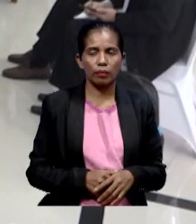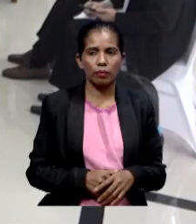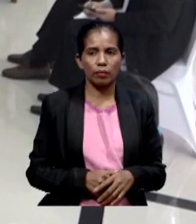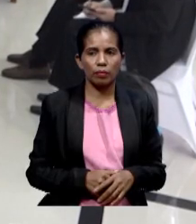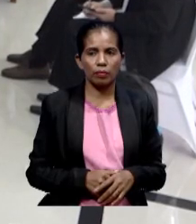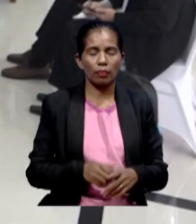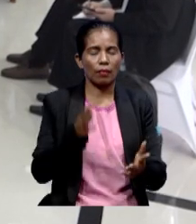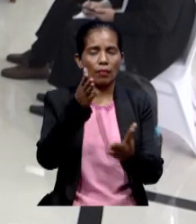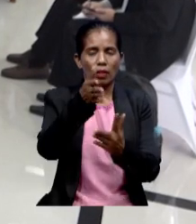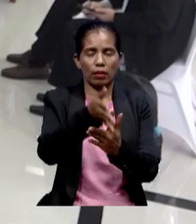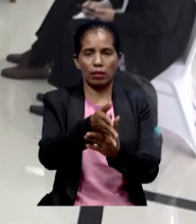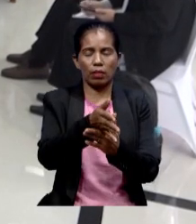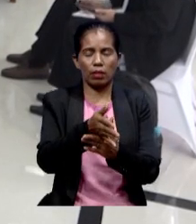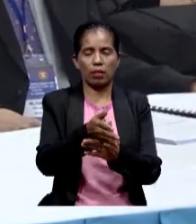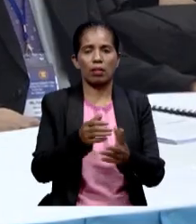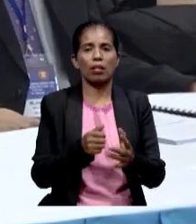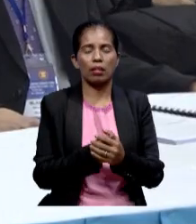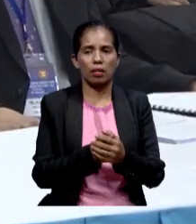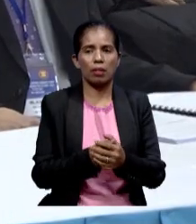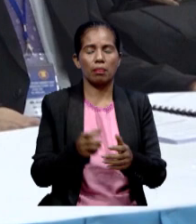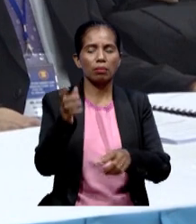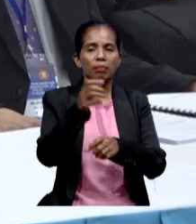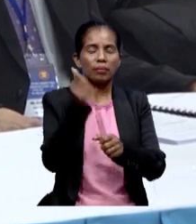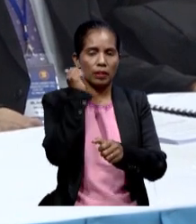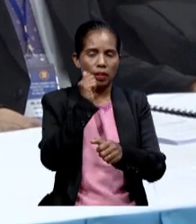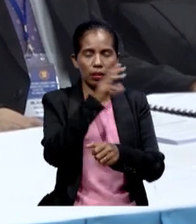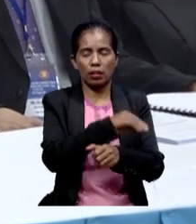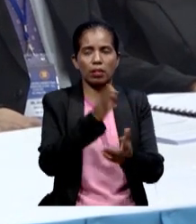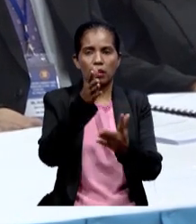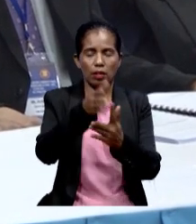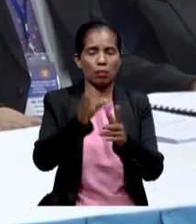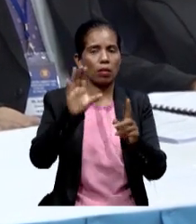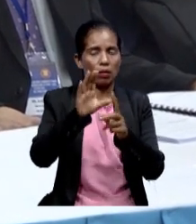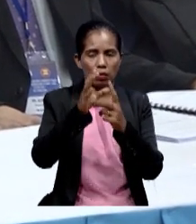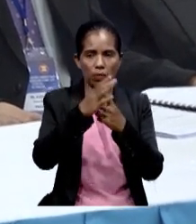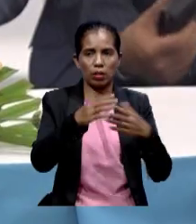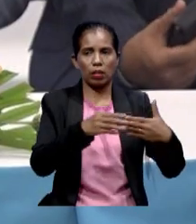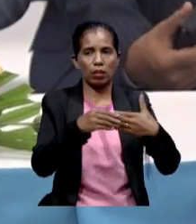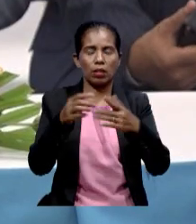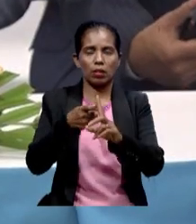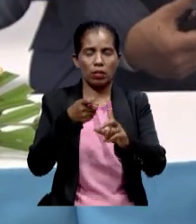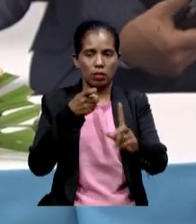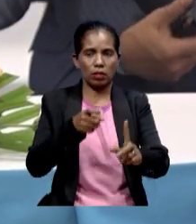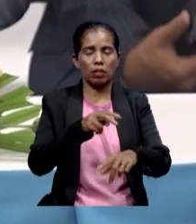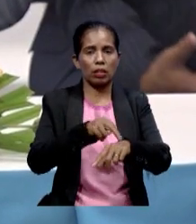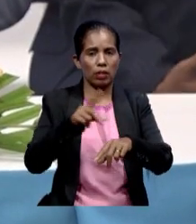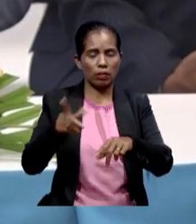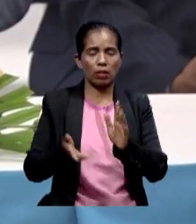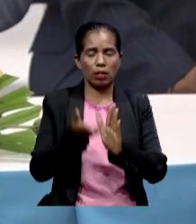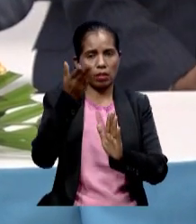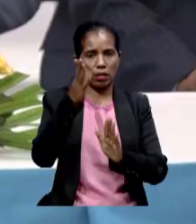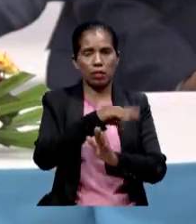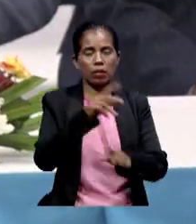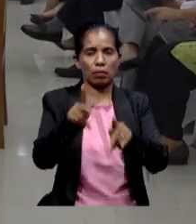Delegasaun Misaun Exploratoriu ASEAN ba Komunidade Pilár Sósiu Kulturál, nibe lideradu husi oficial nível alto, ba